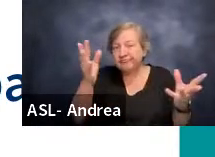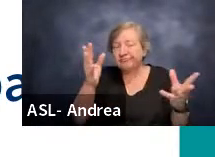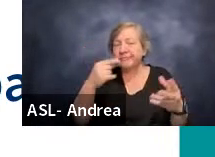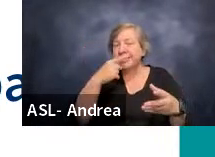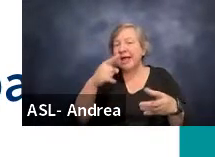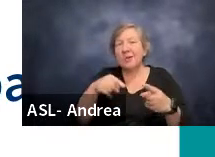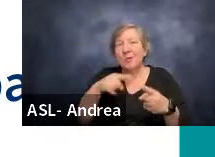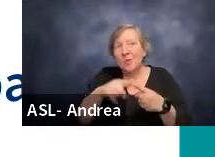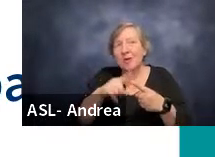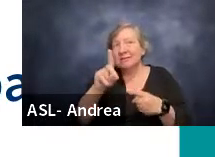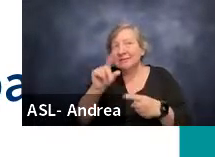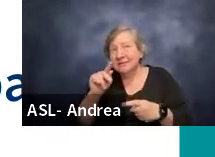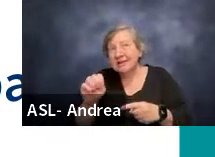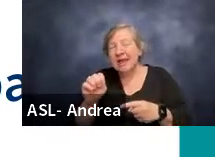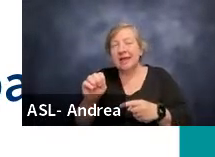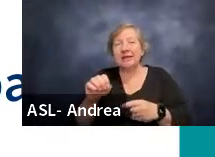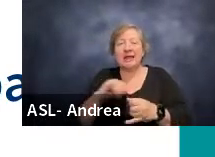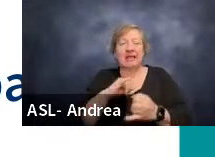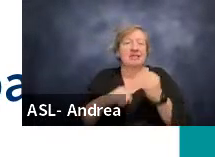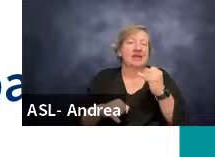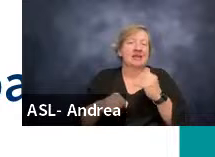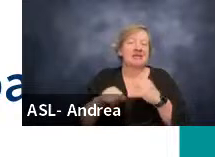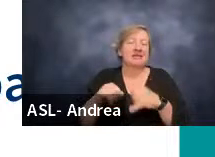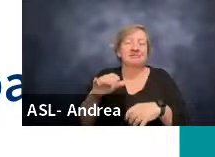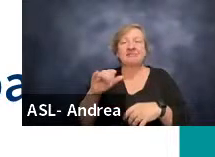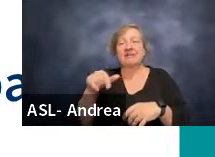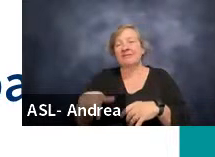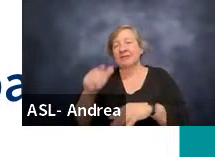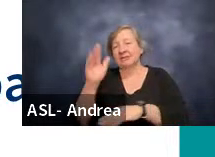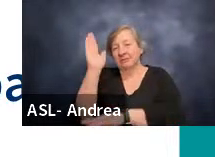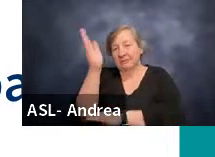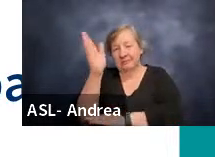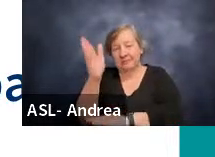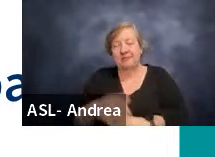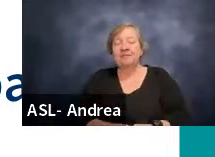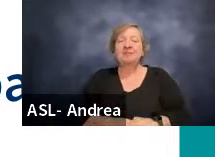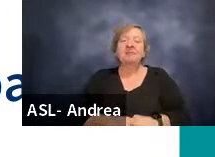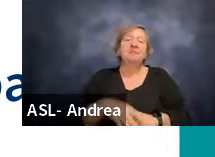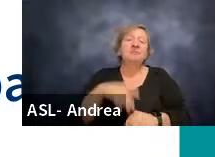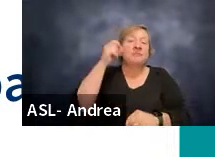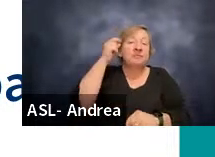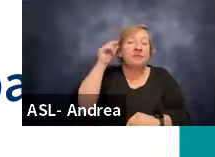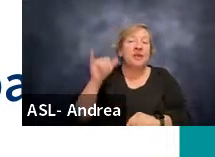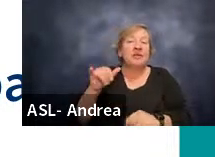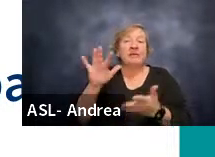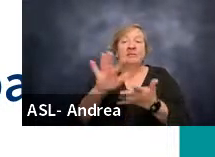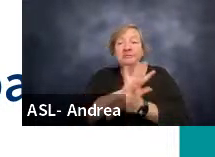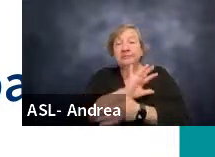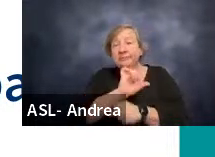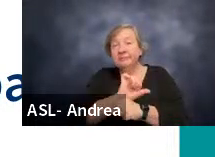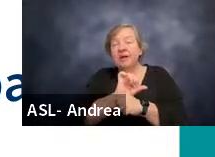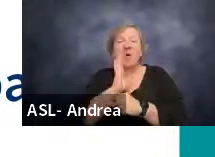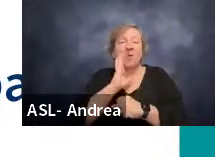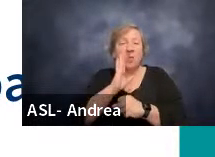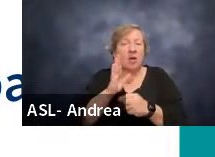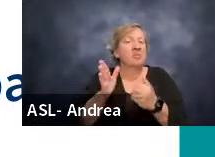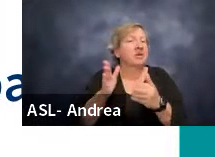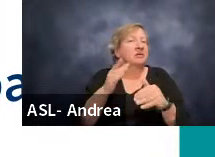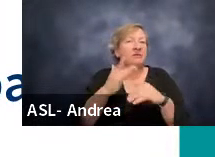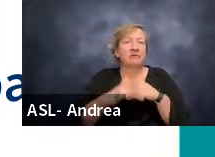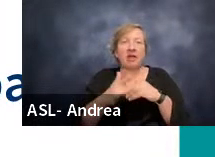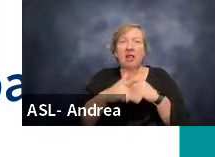information at the end of the presentation. But once again, this document will be made easily available